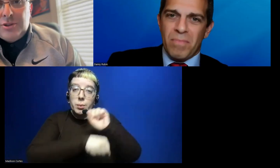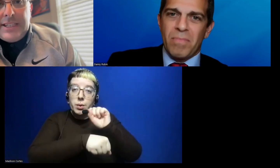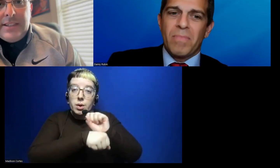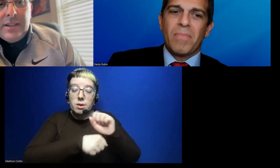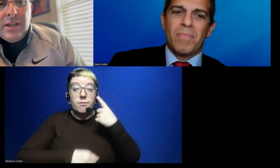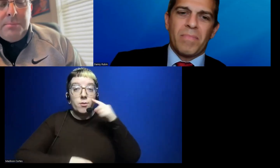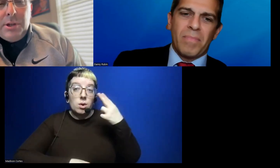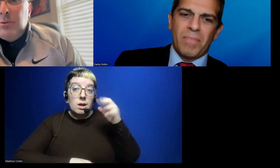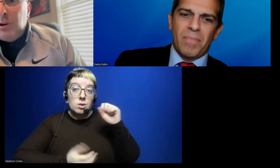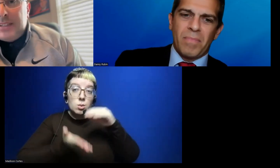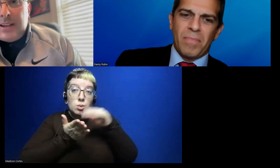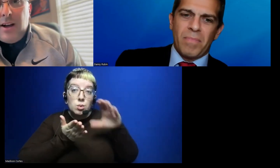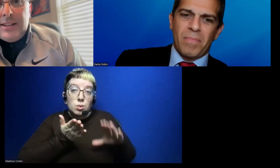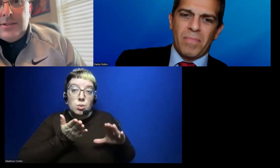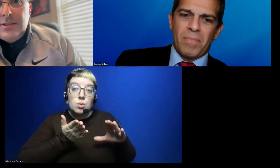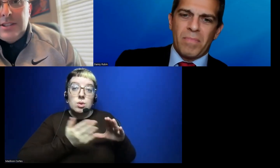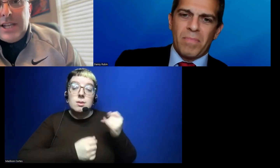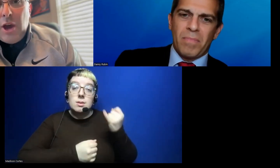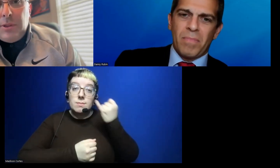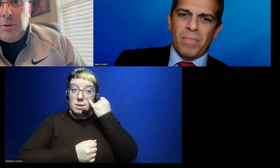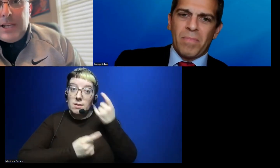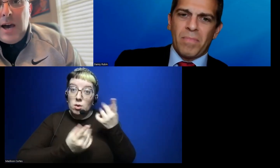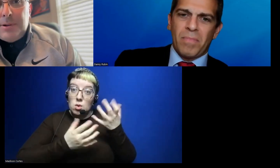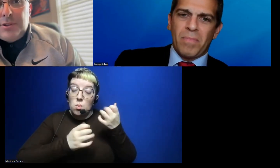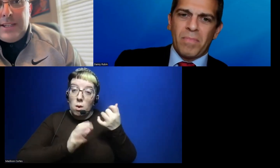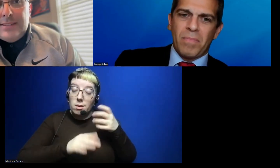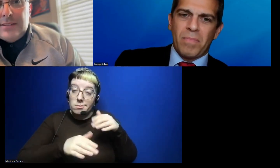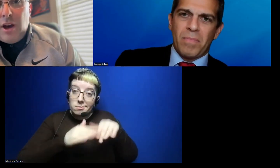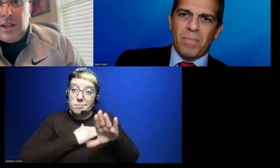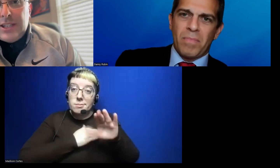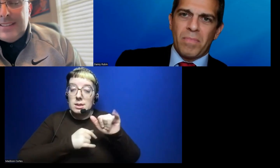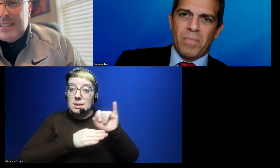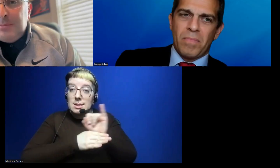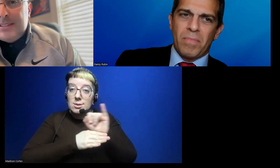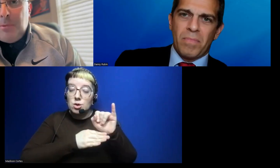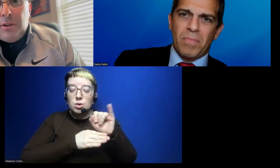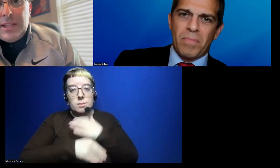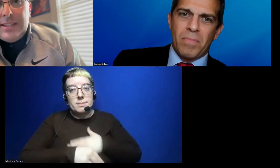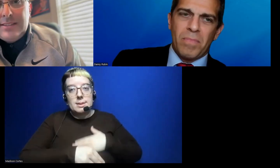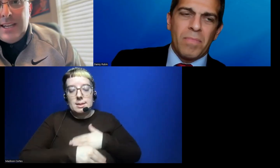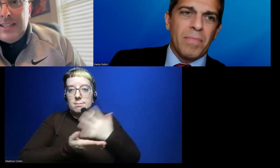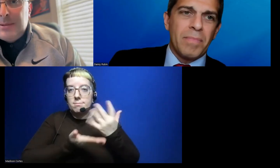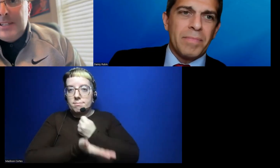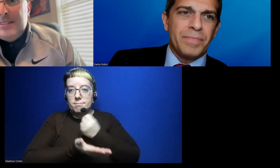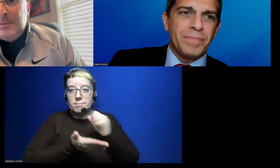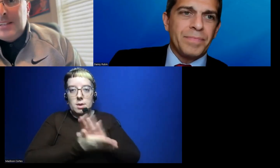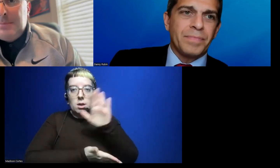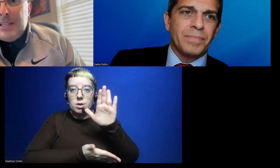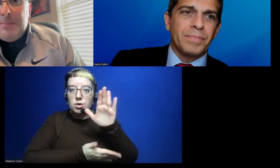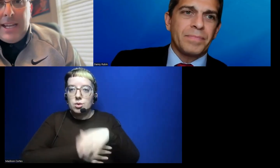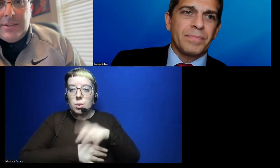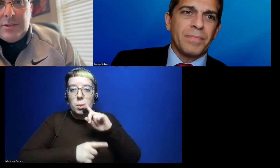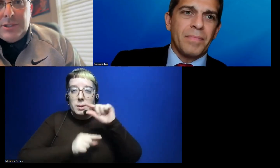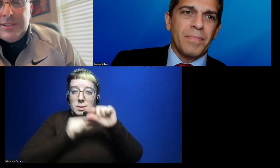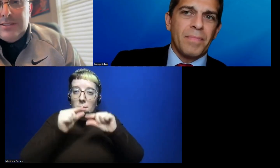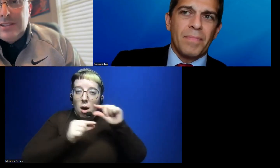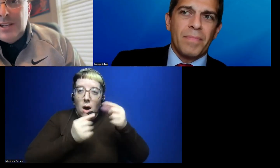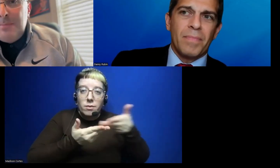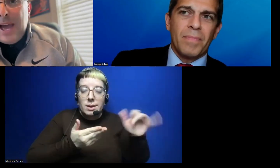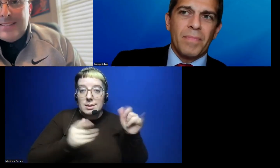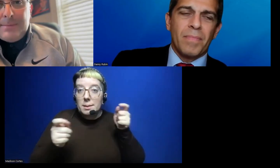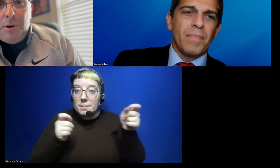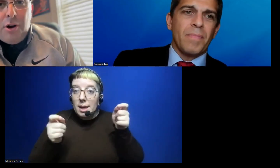this industry, put in the work in college. There'll be opportunities as college, and it's going to be small things. It's going to be something like being a manager, which